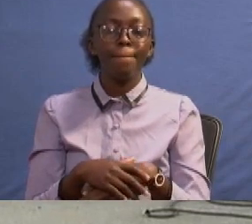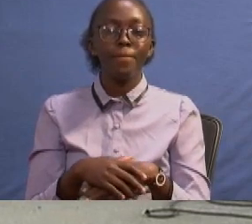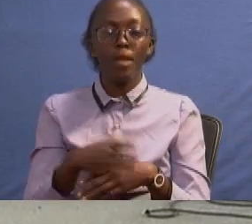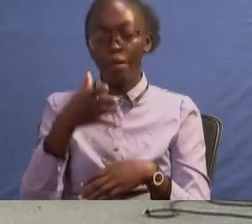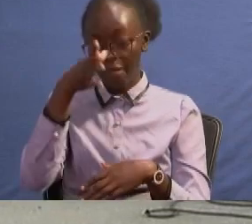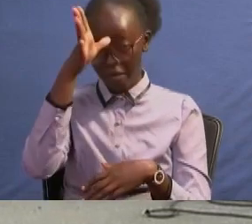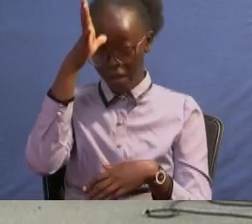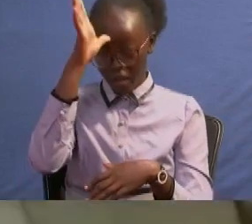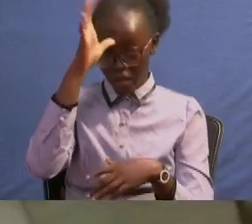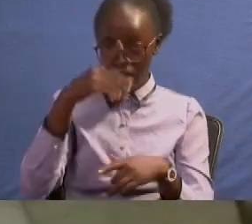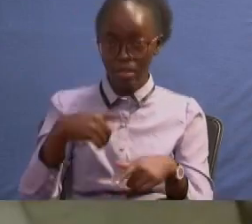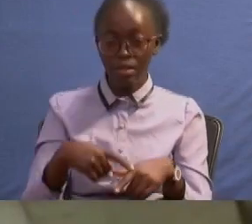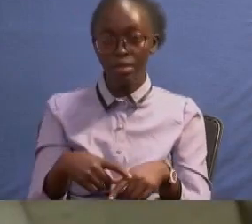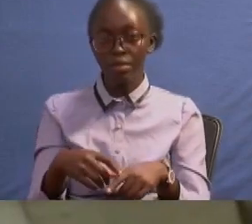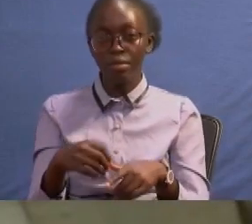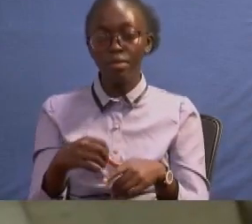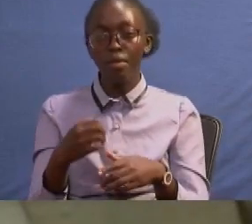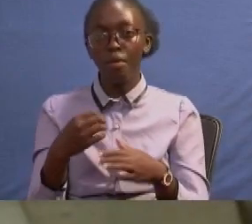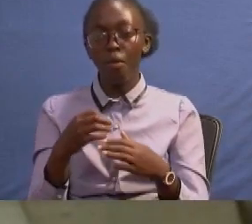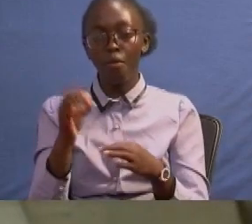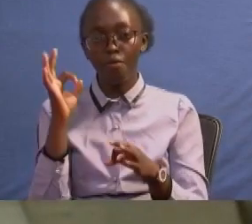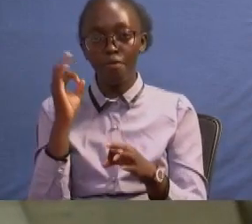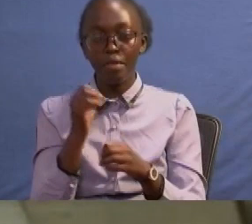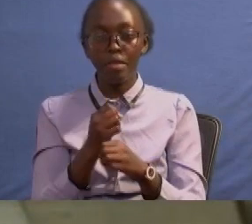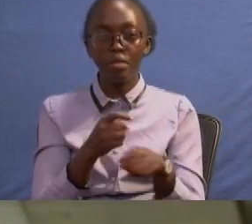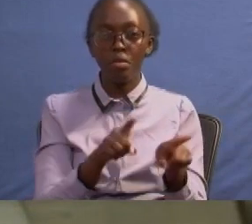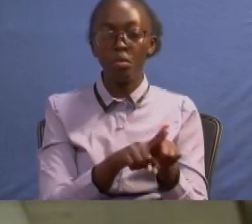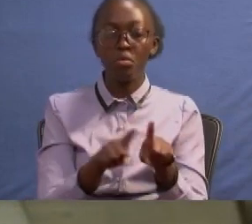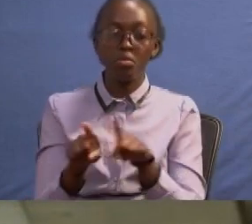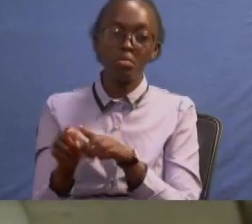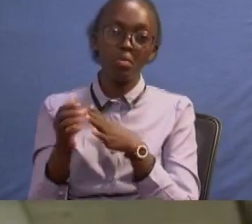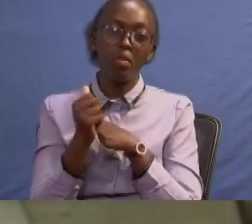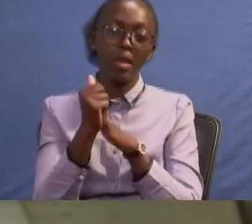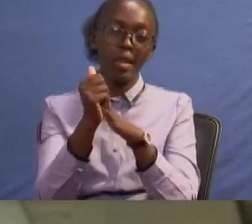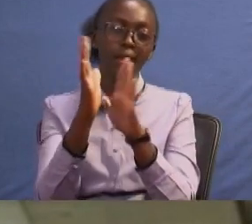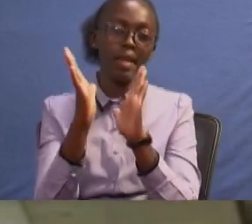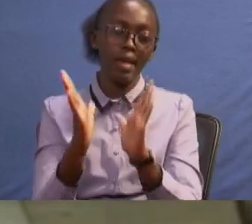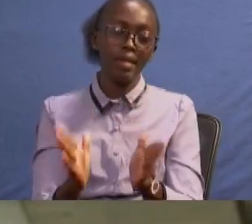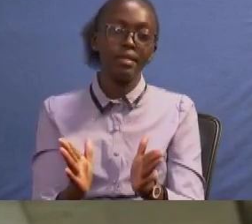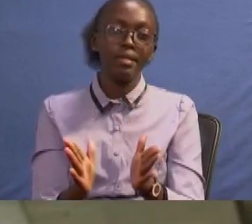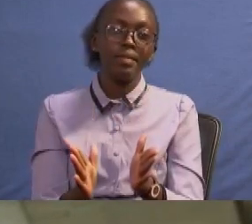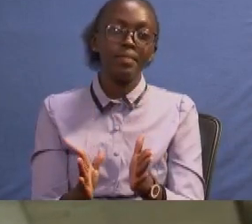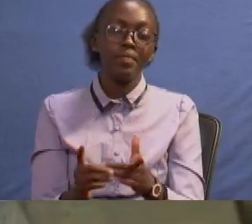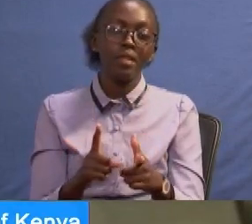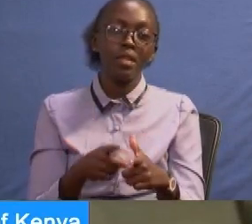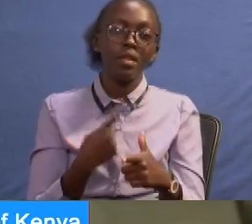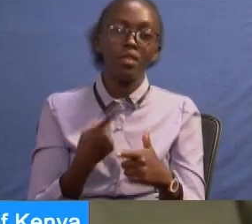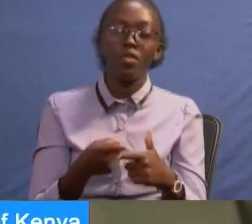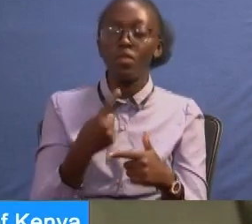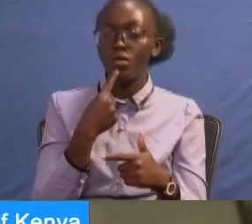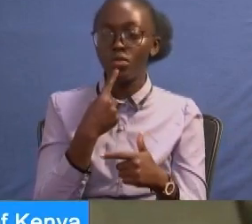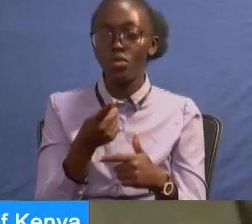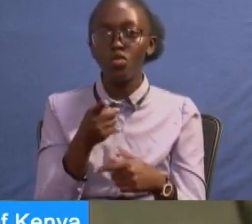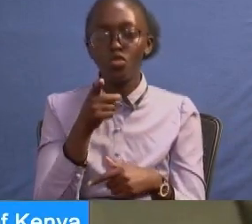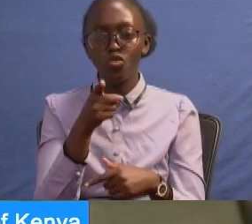fathers of faith and also leaders. And then you are told you are the